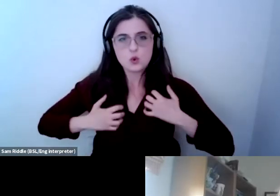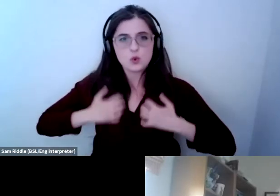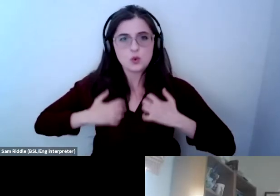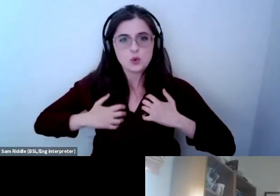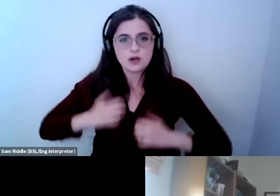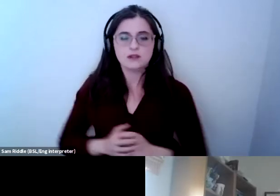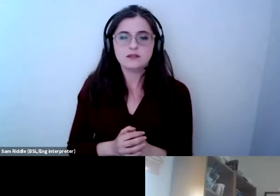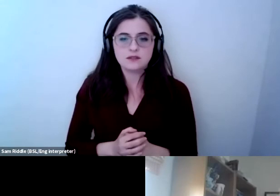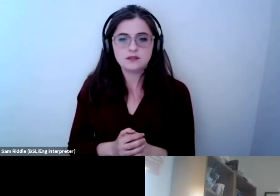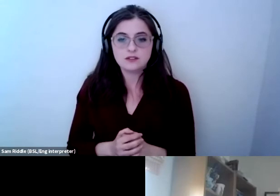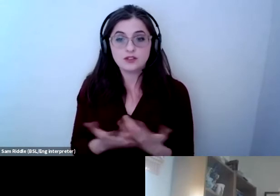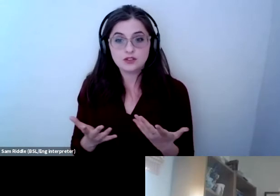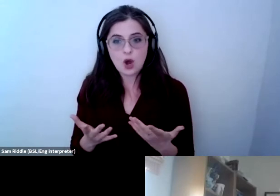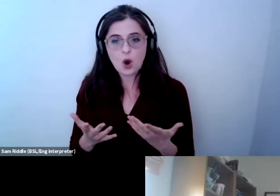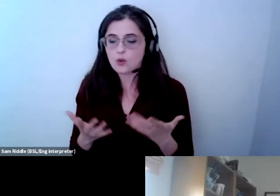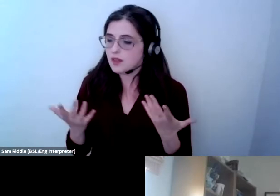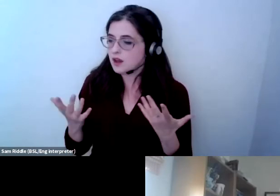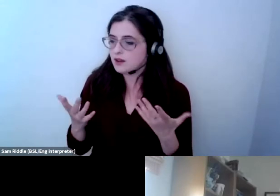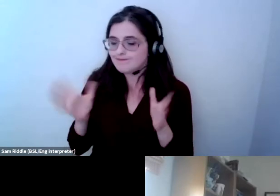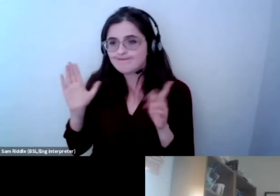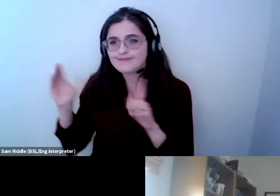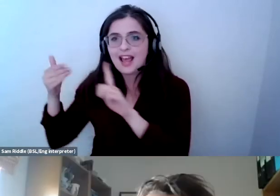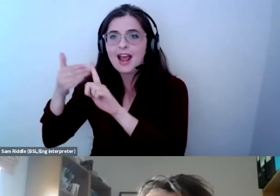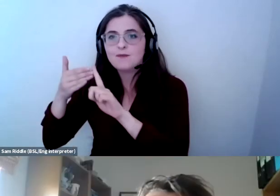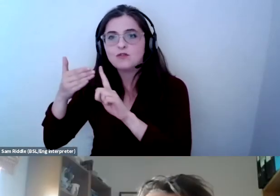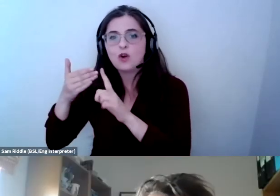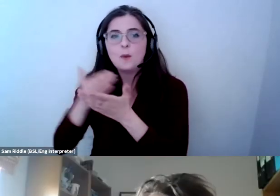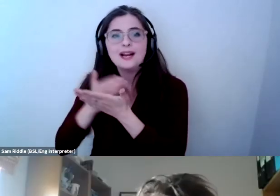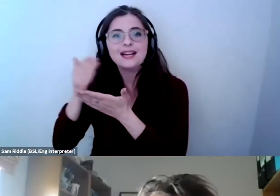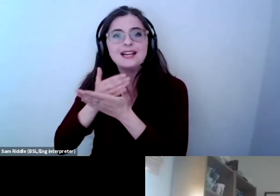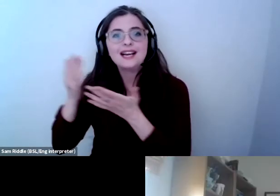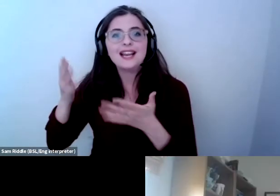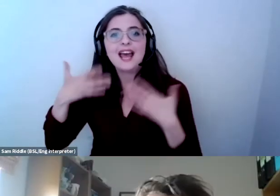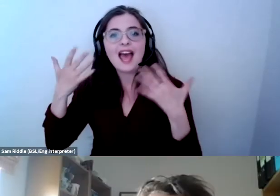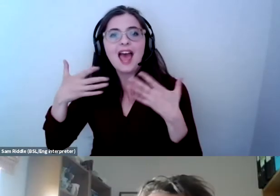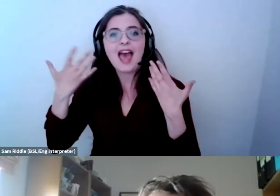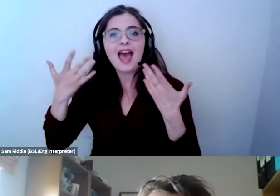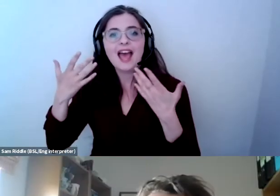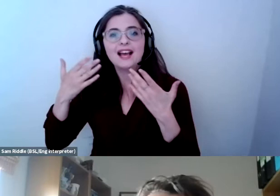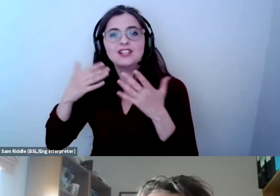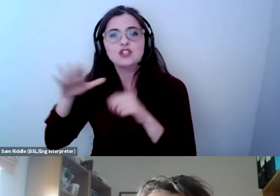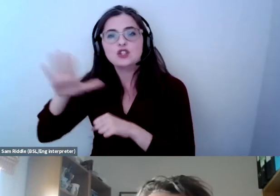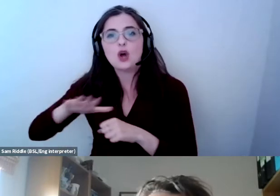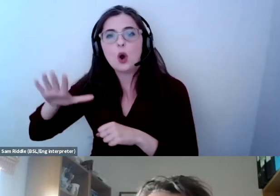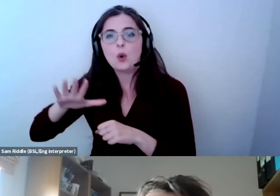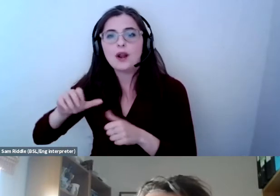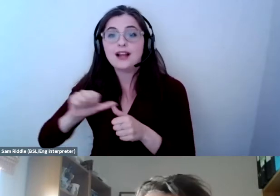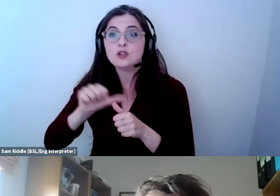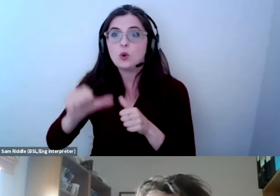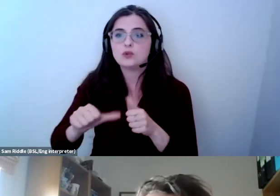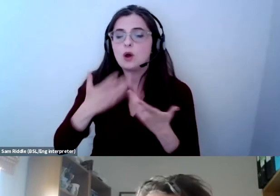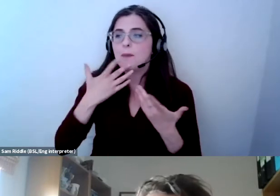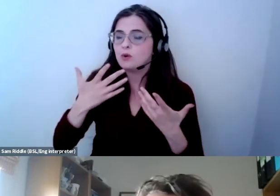it? So the move towards clean air zones and mm-hmm. then towards active travel and cooperative development. Yeah,